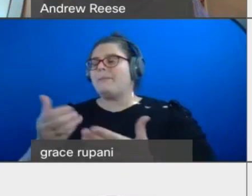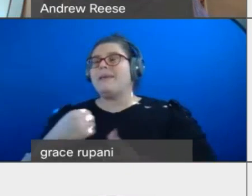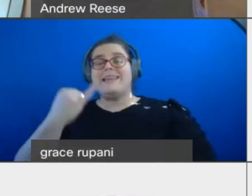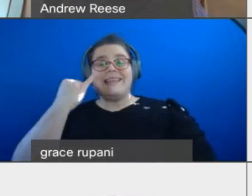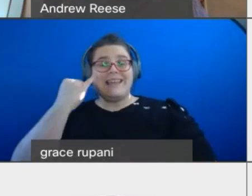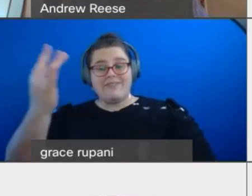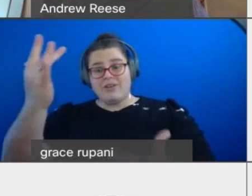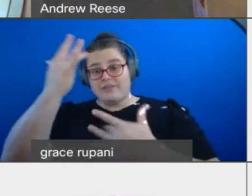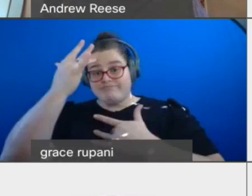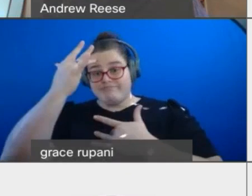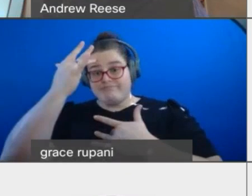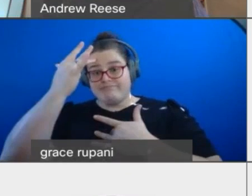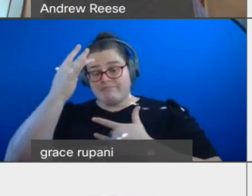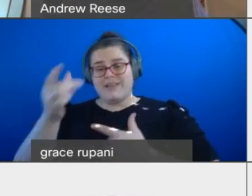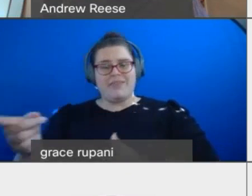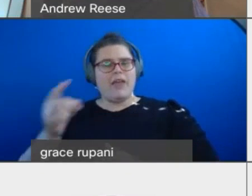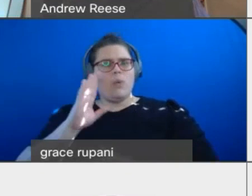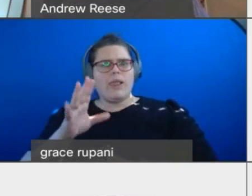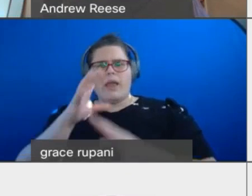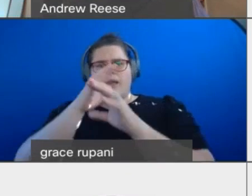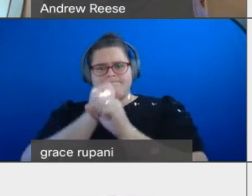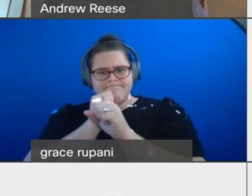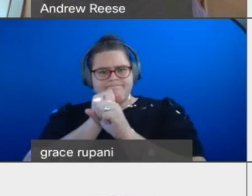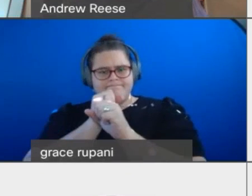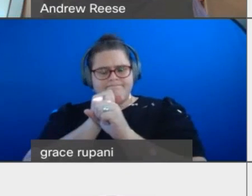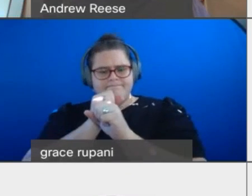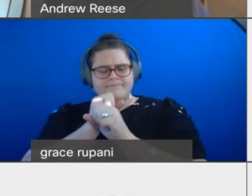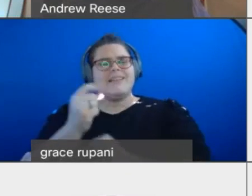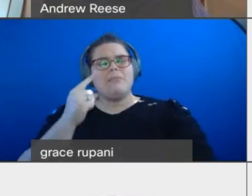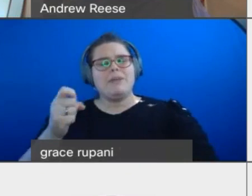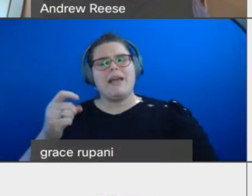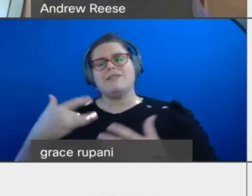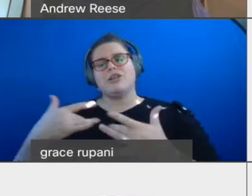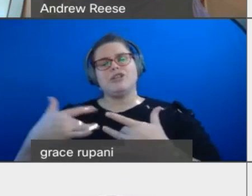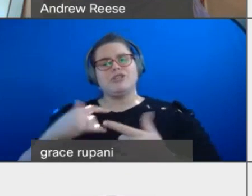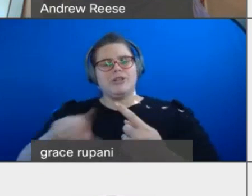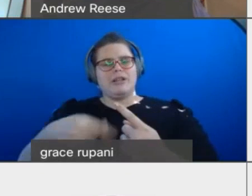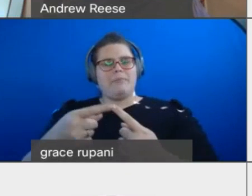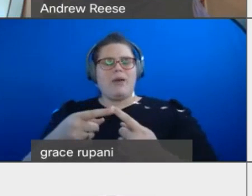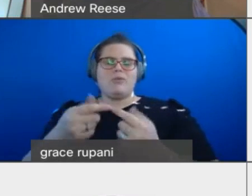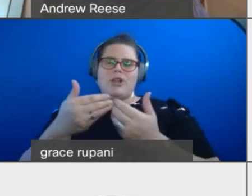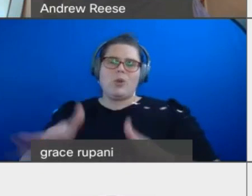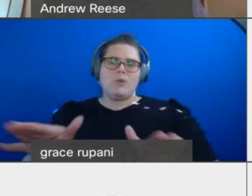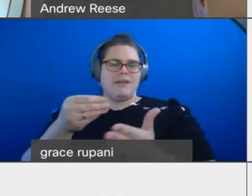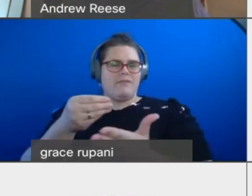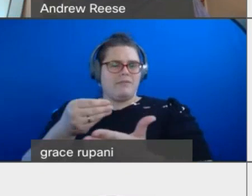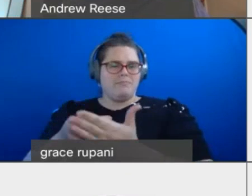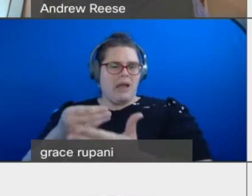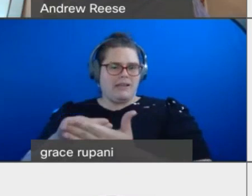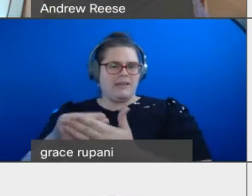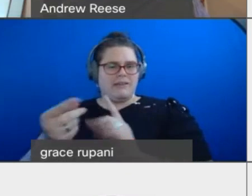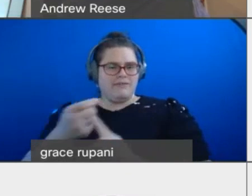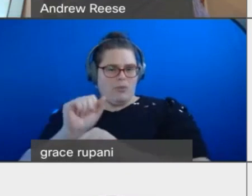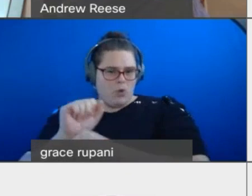they're concerned that they'll lose, that they're going to lose the money from working. And